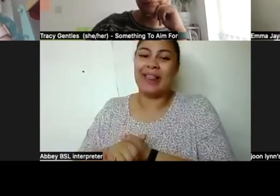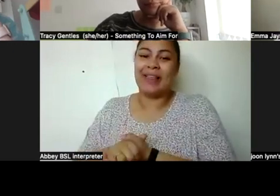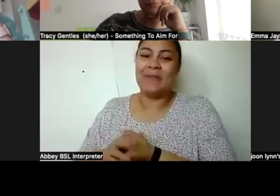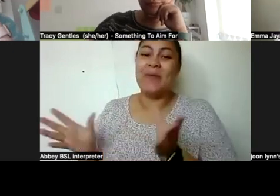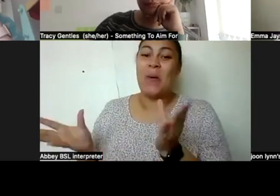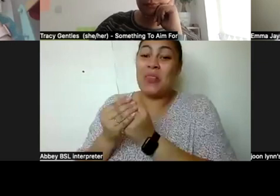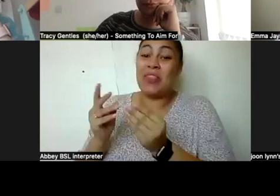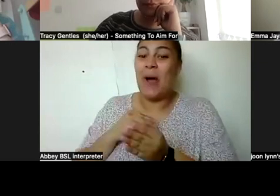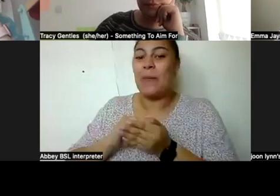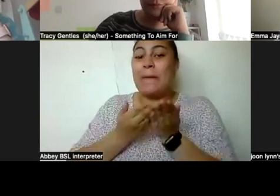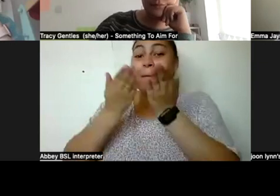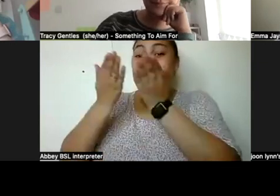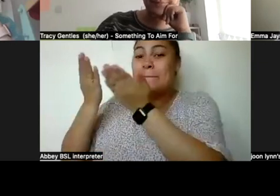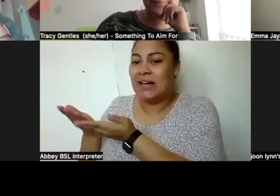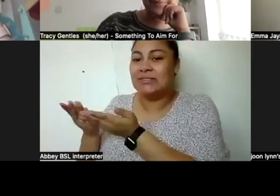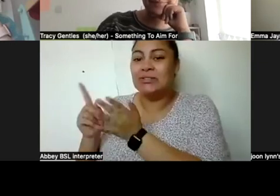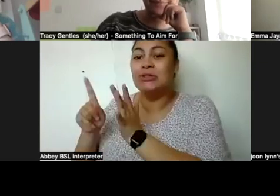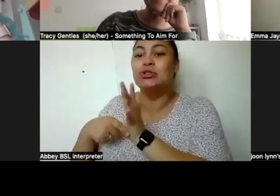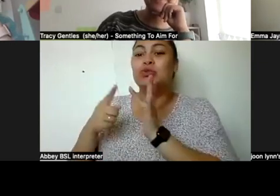pass on to Joon-Lynn.